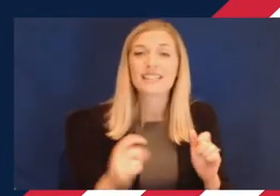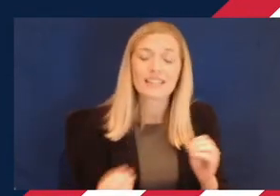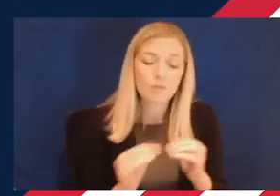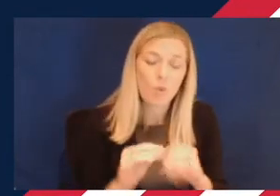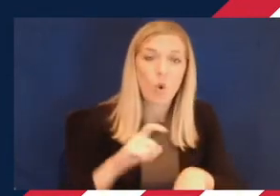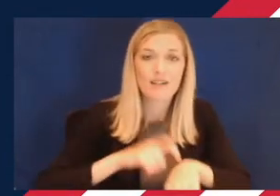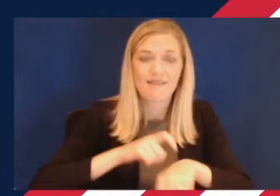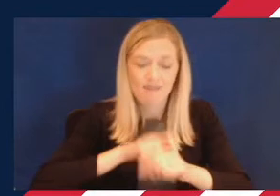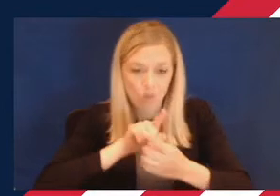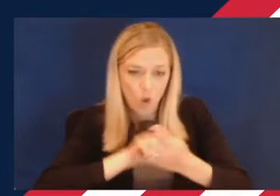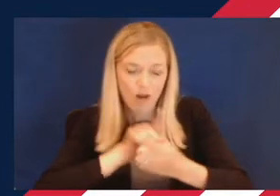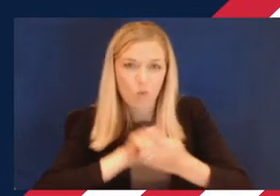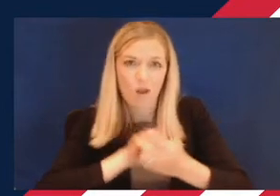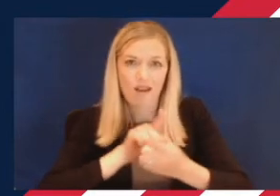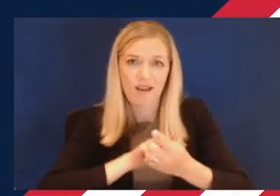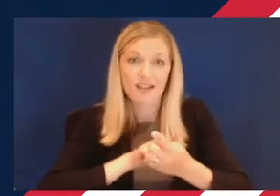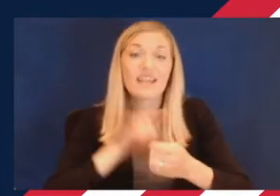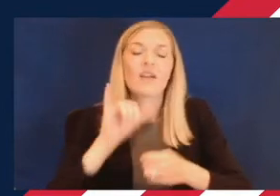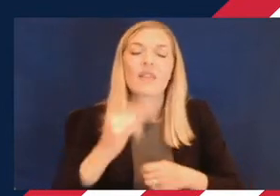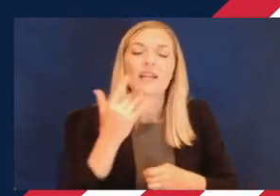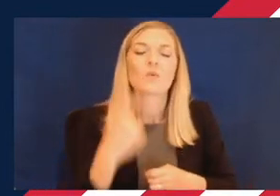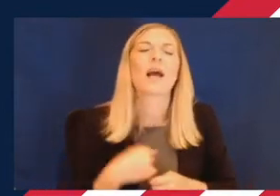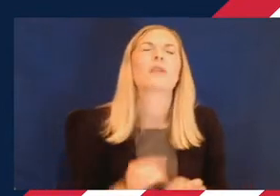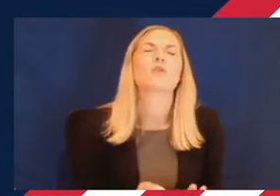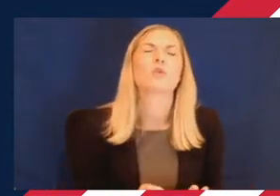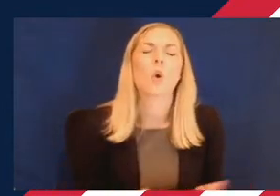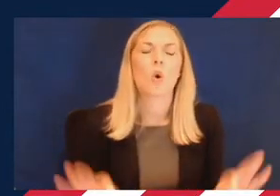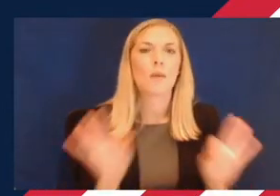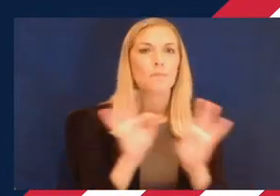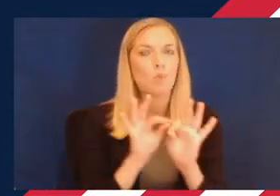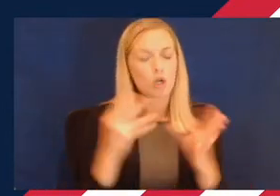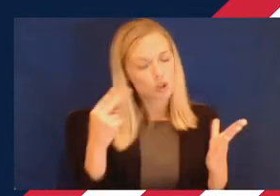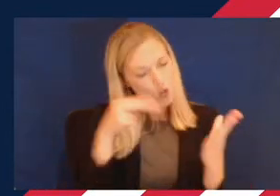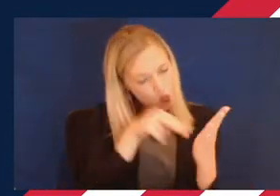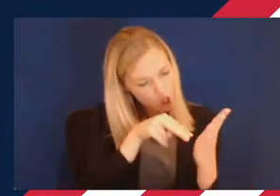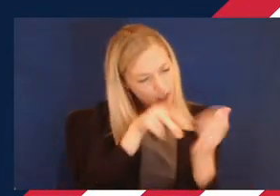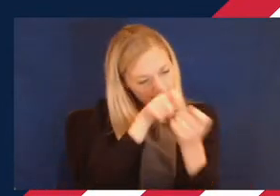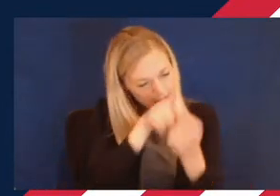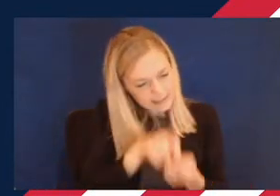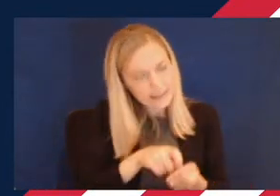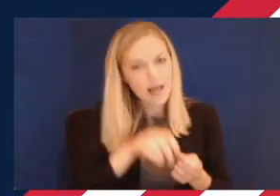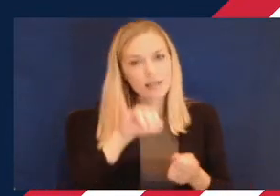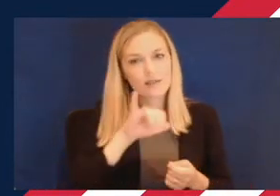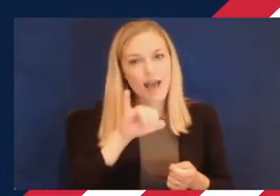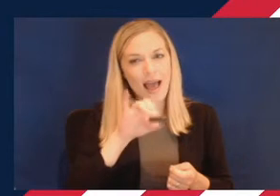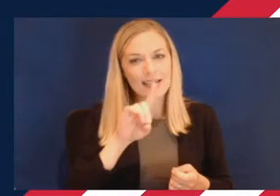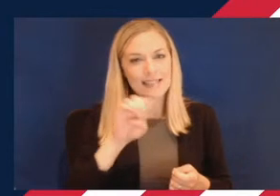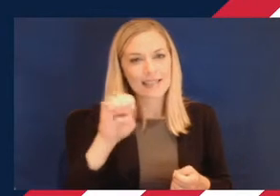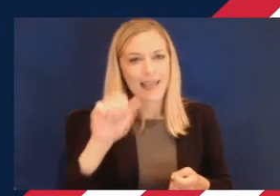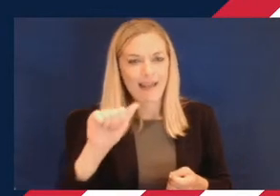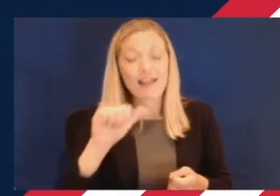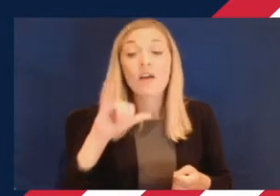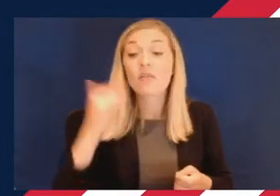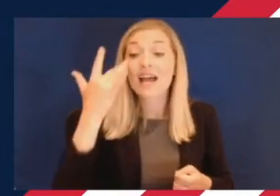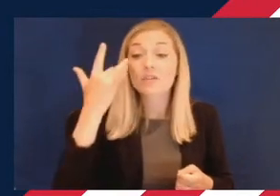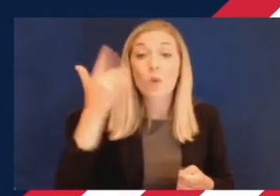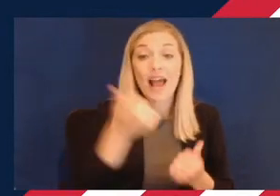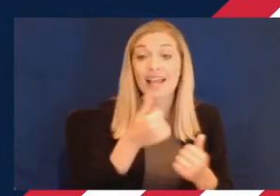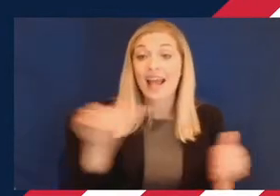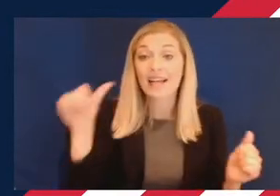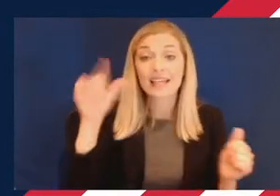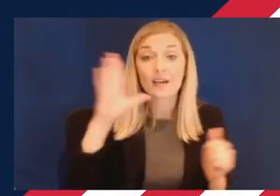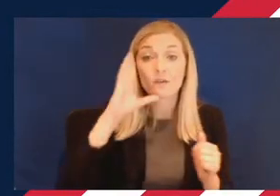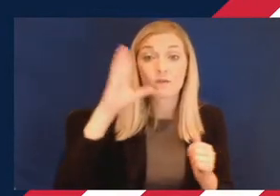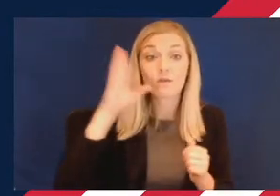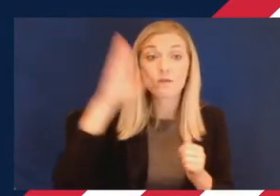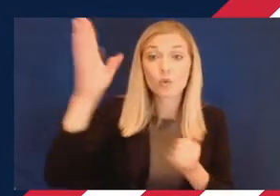at the promise of IDEA. That's why I think any future relief package has to specifically call out for